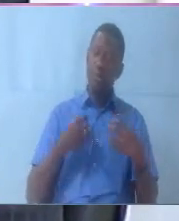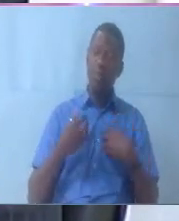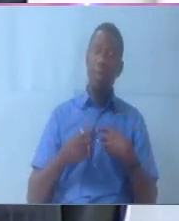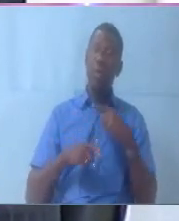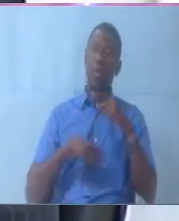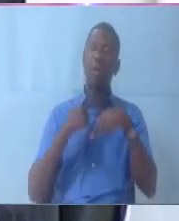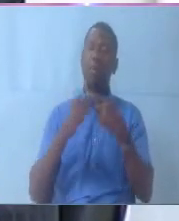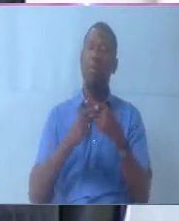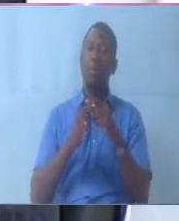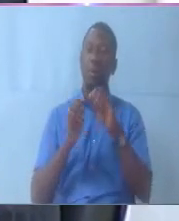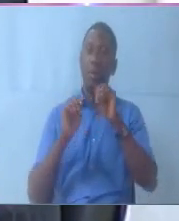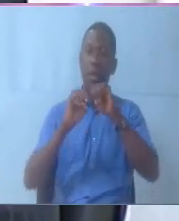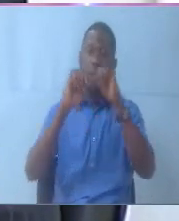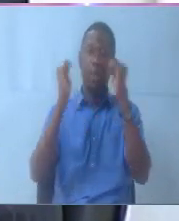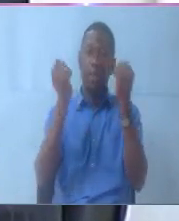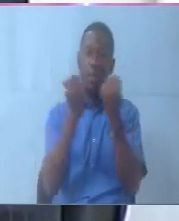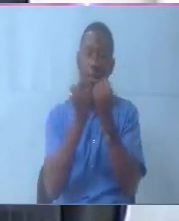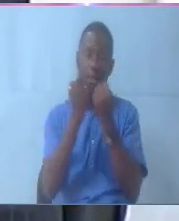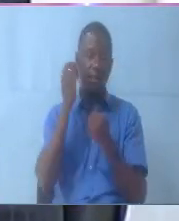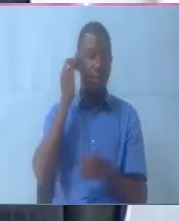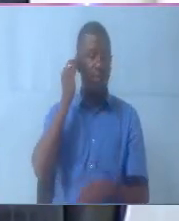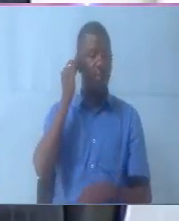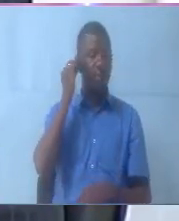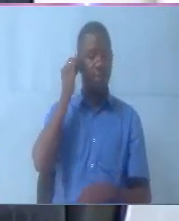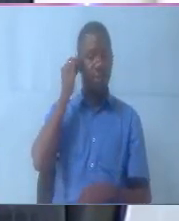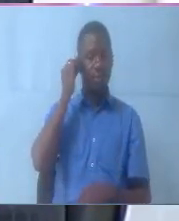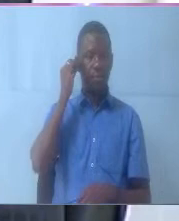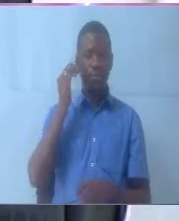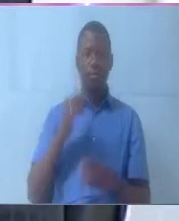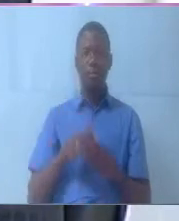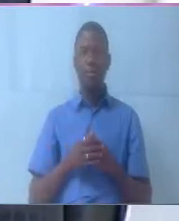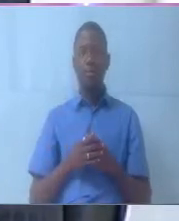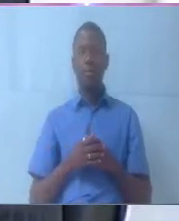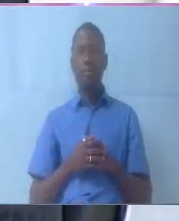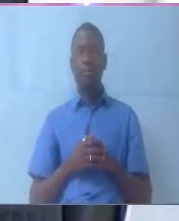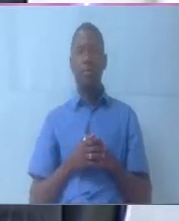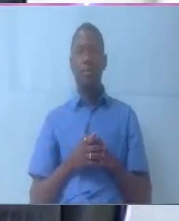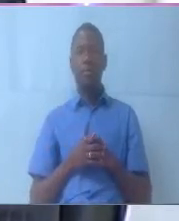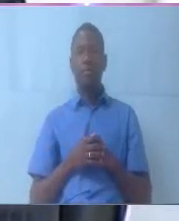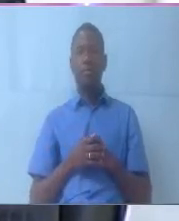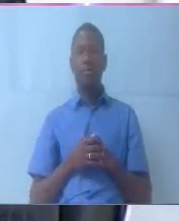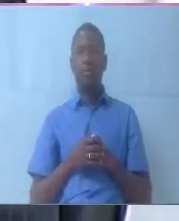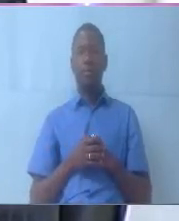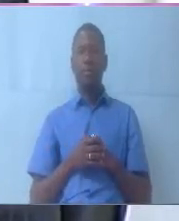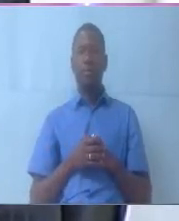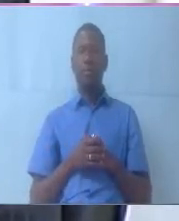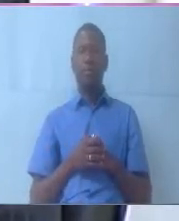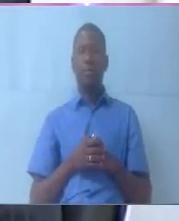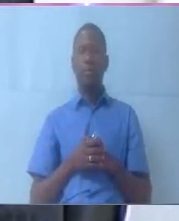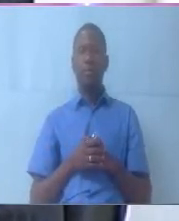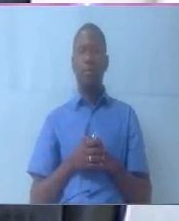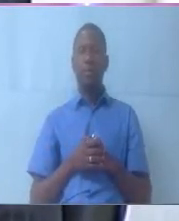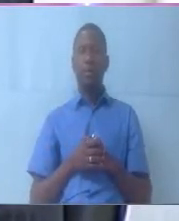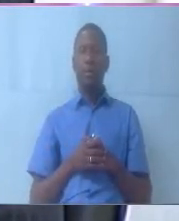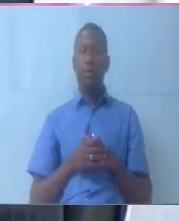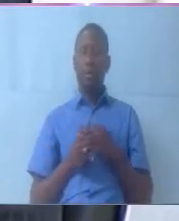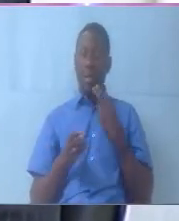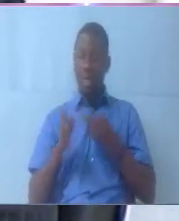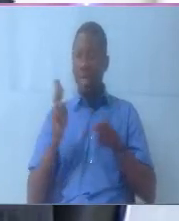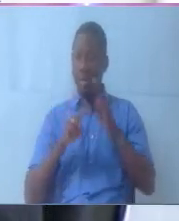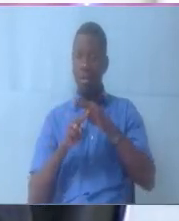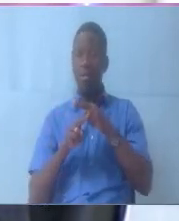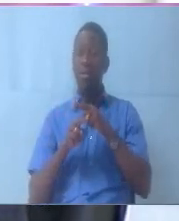executive. Kana tumiro futandije banko nyaton ko la kangokan. The then Chief Justice